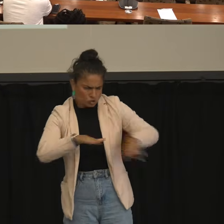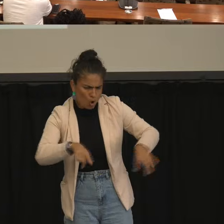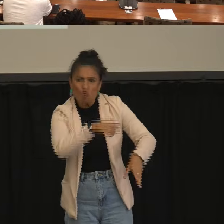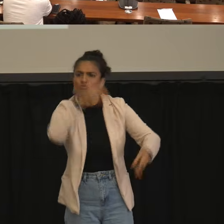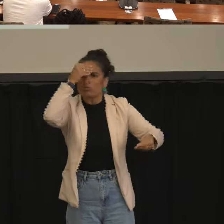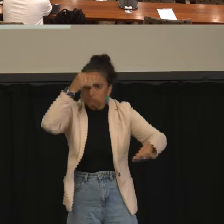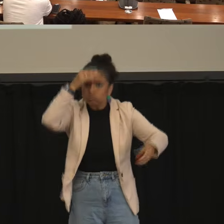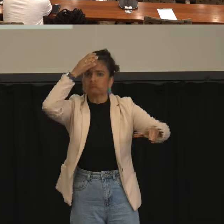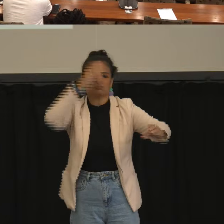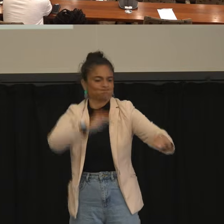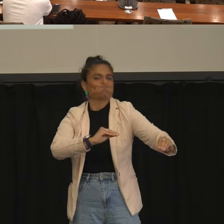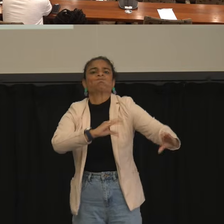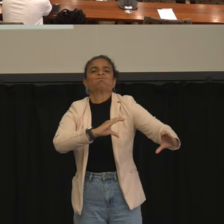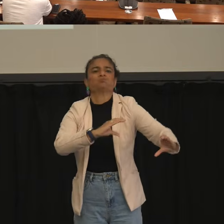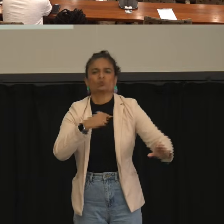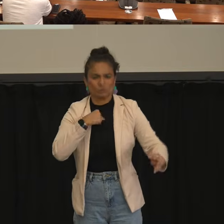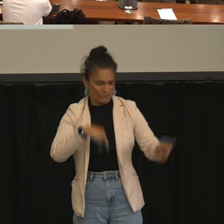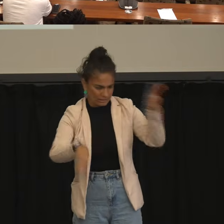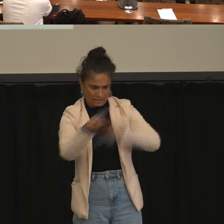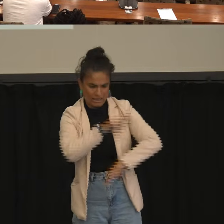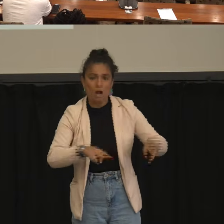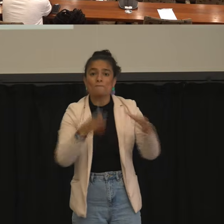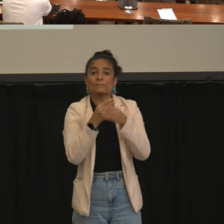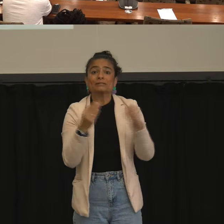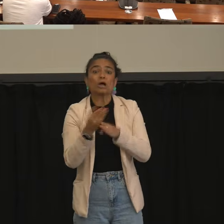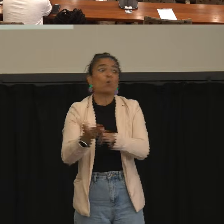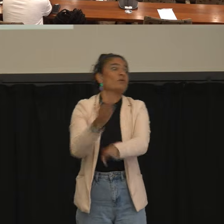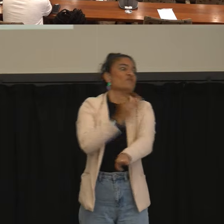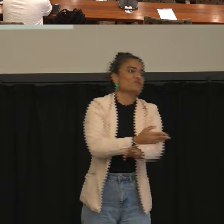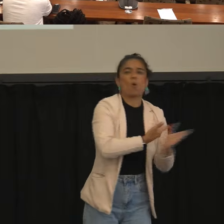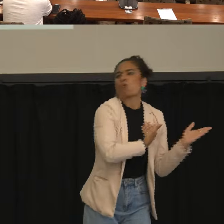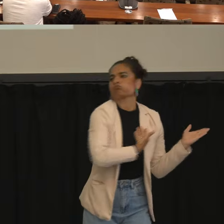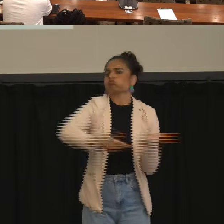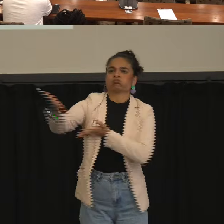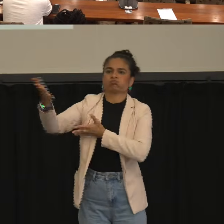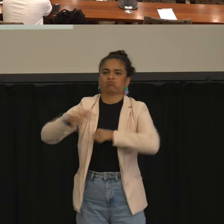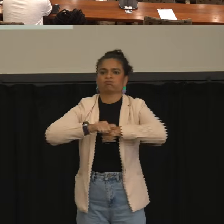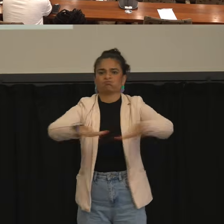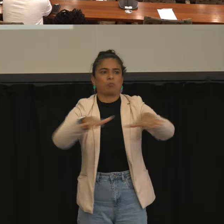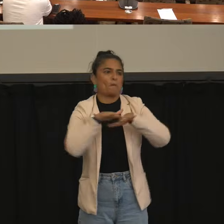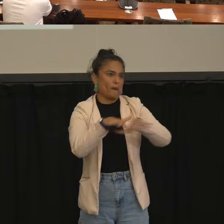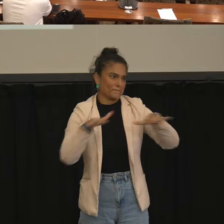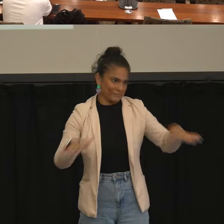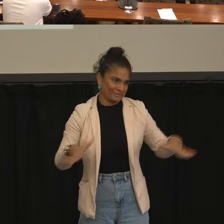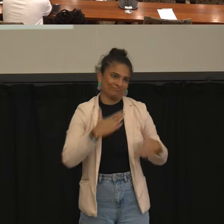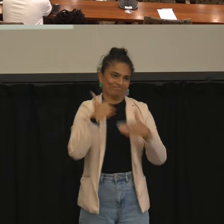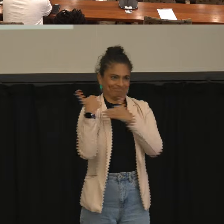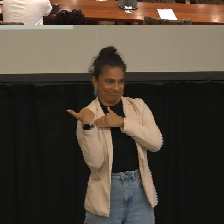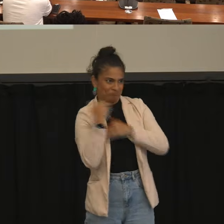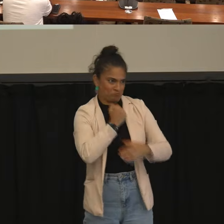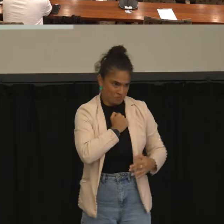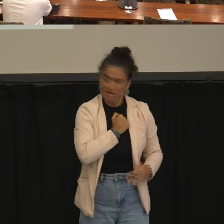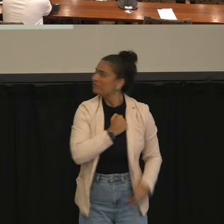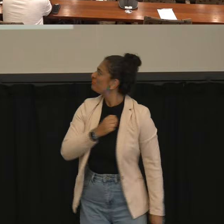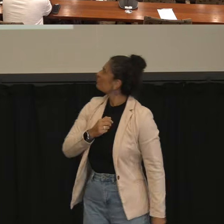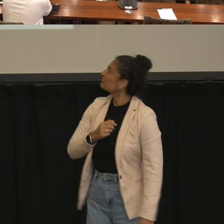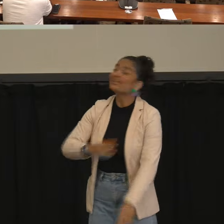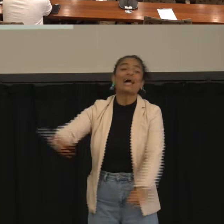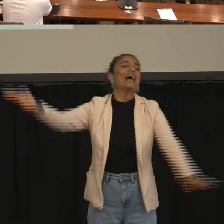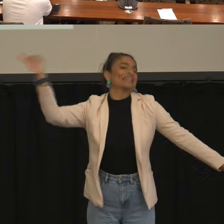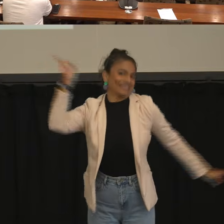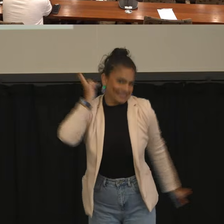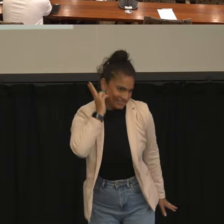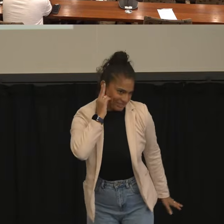deaf children, will it impact the children, will they learn from this content, and then we check all that quality before